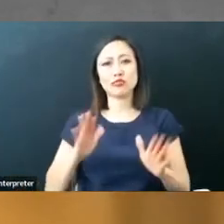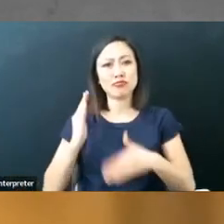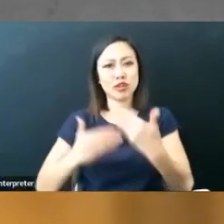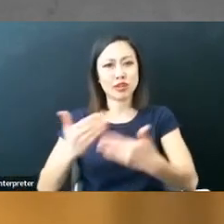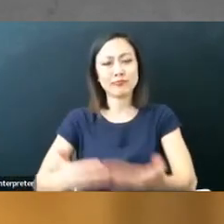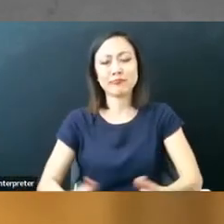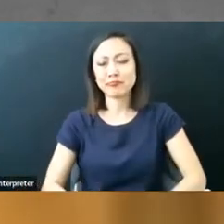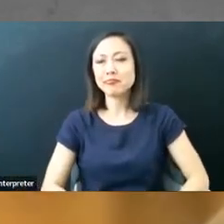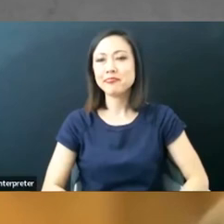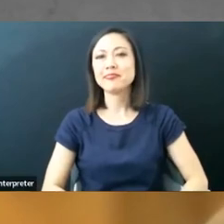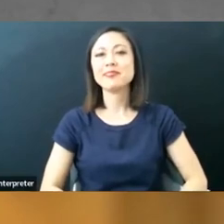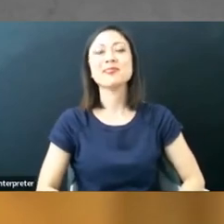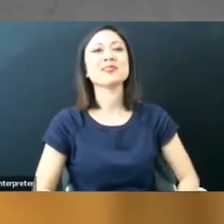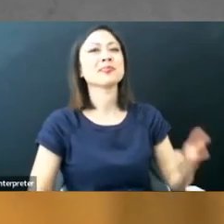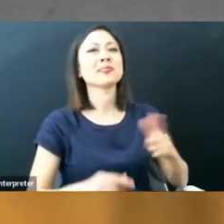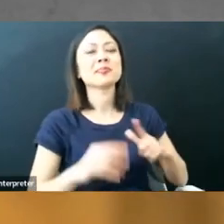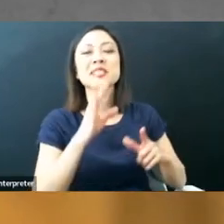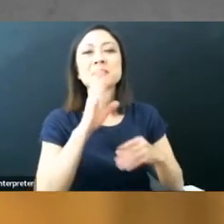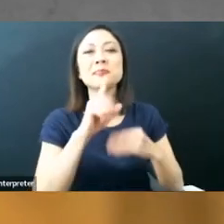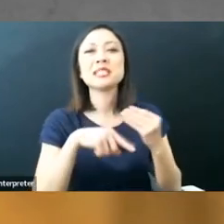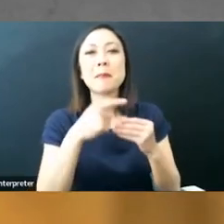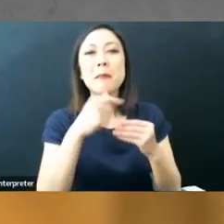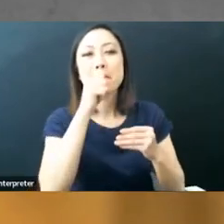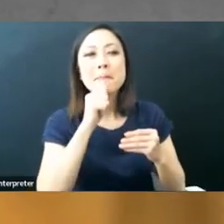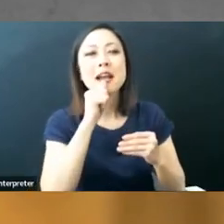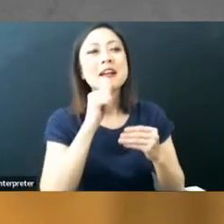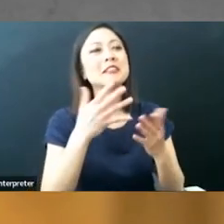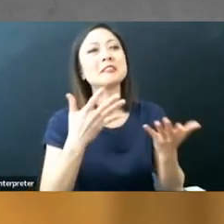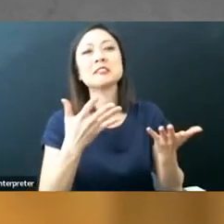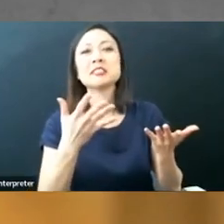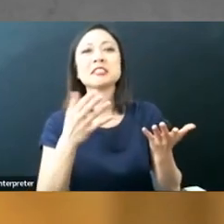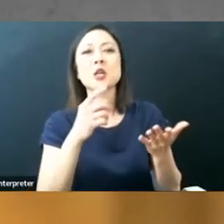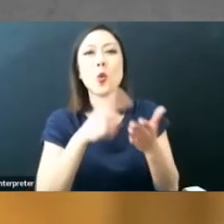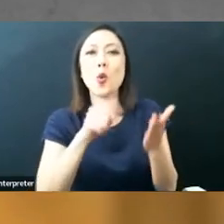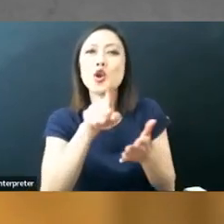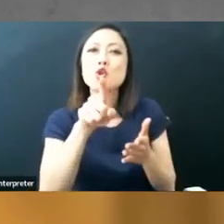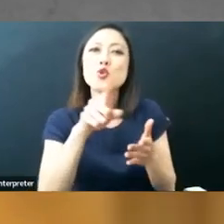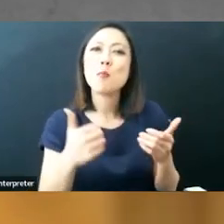vision, what are you most excited about when you think of